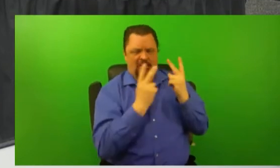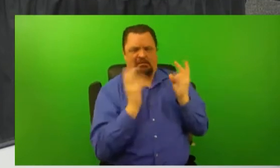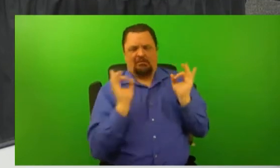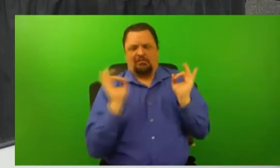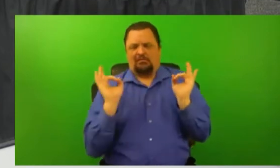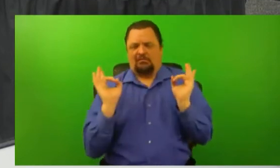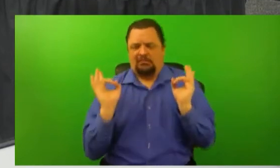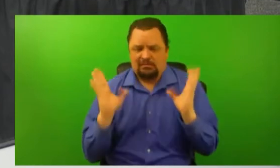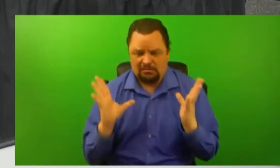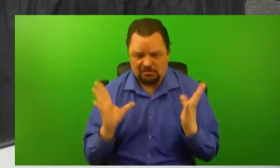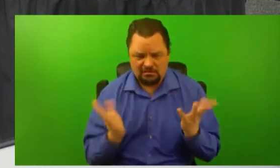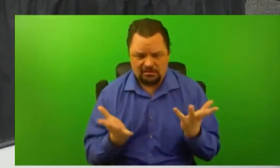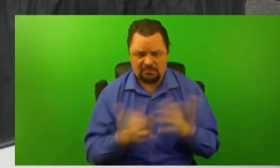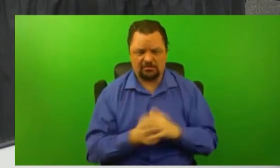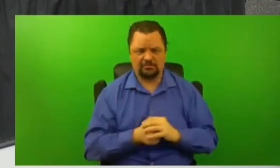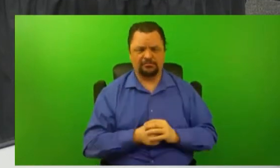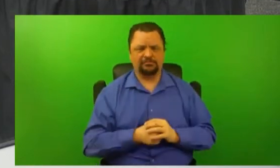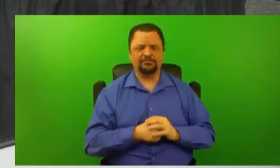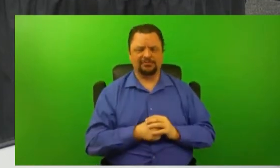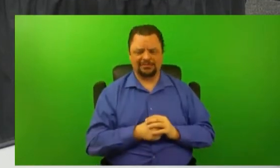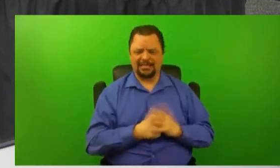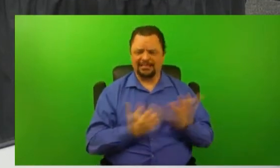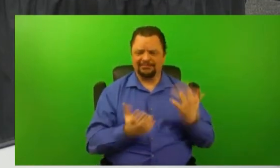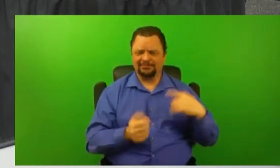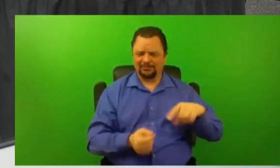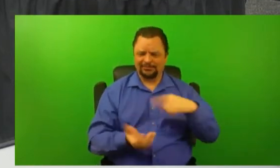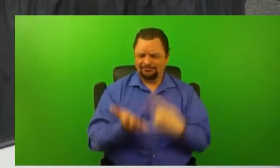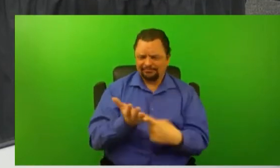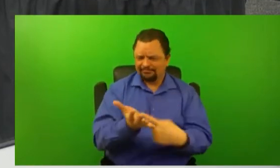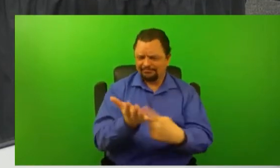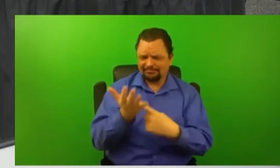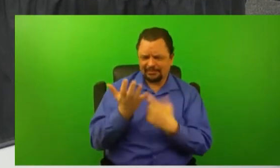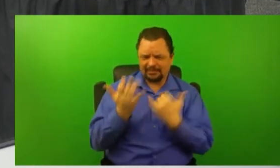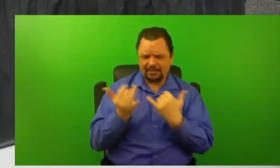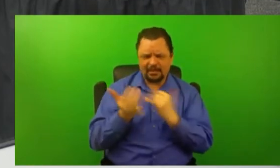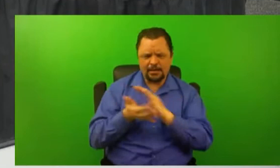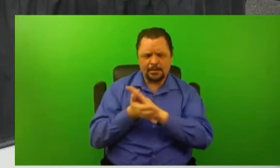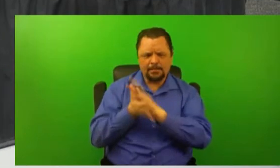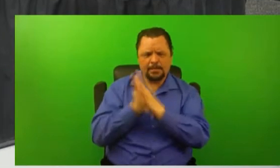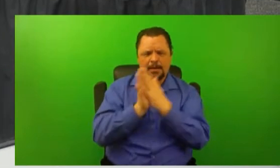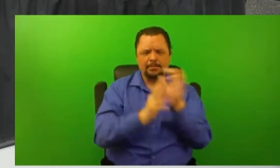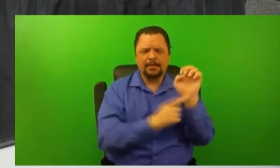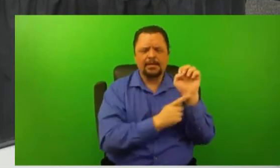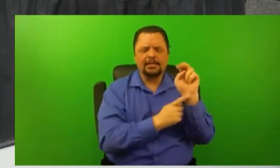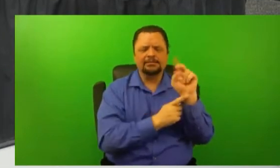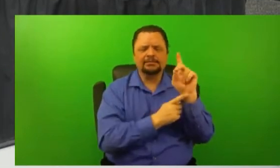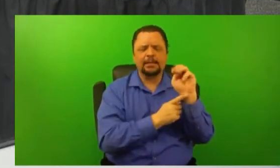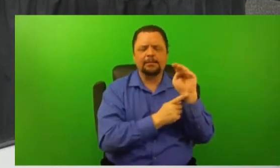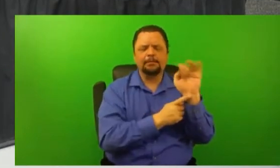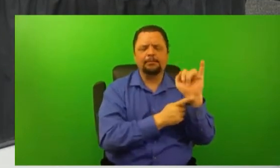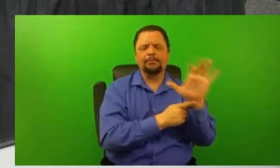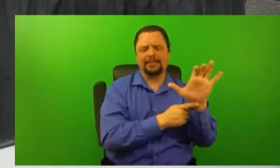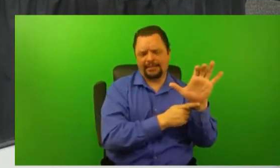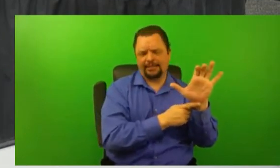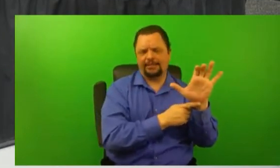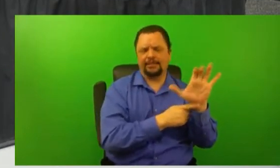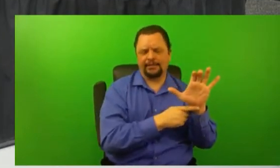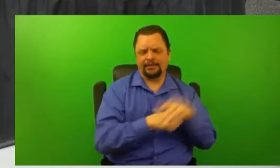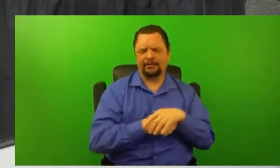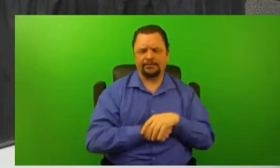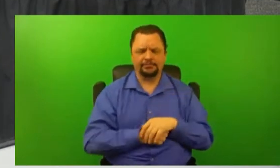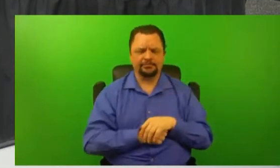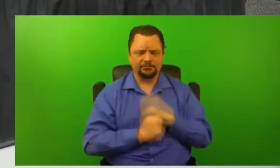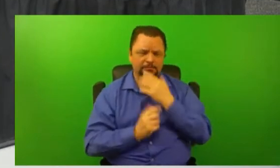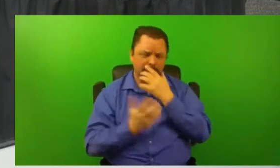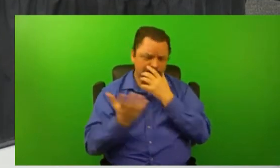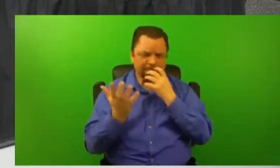is we need to move to kind of an endemic status, kind of get back to normal. What's